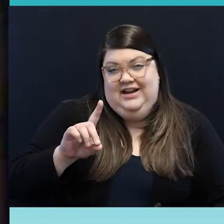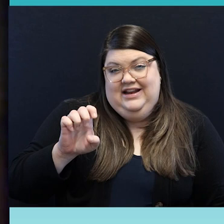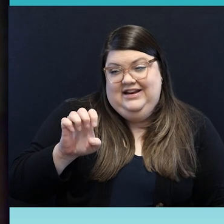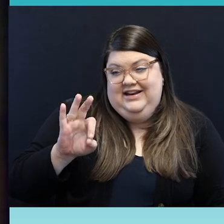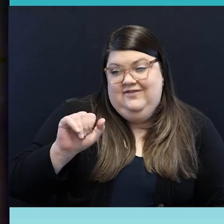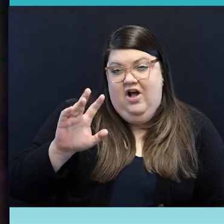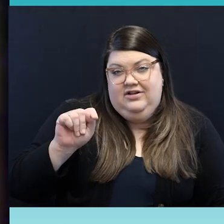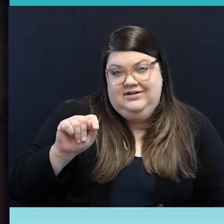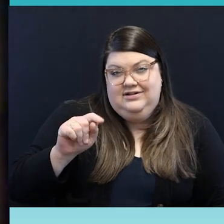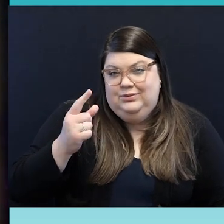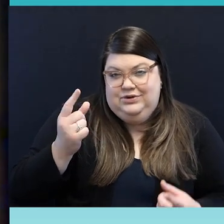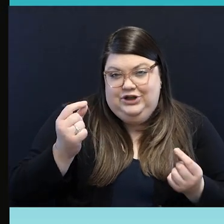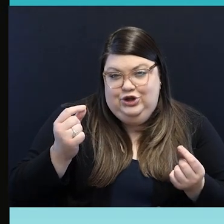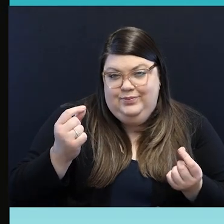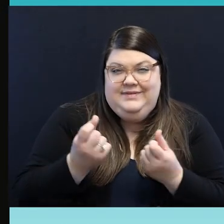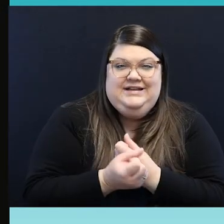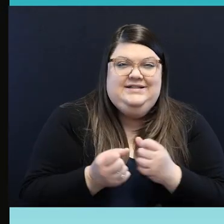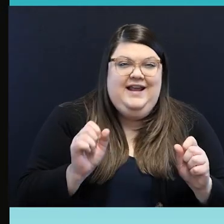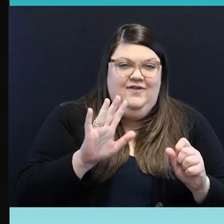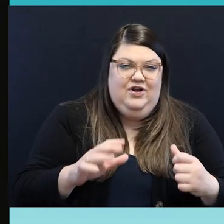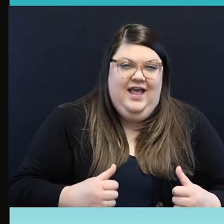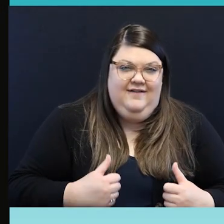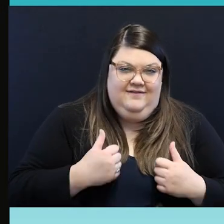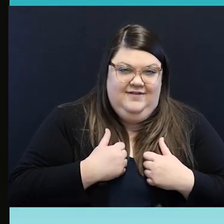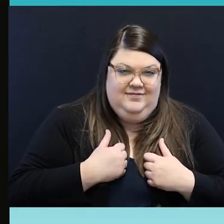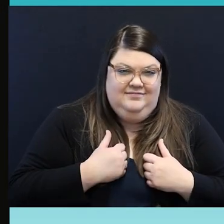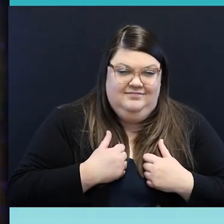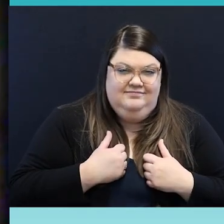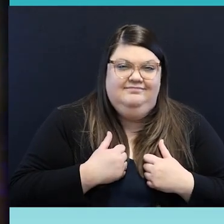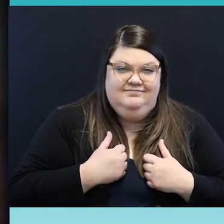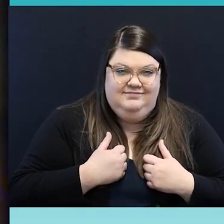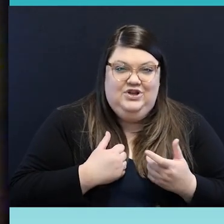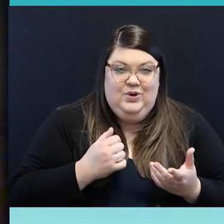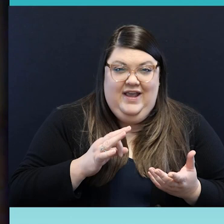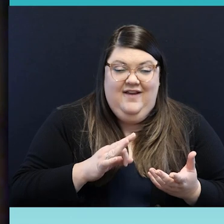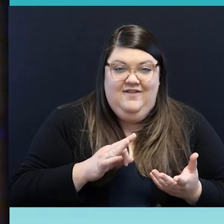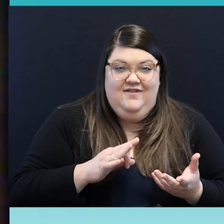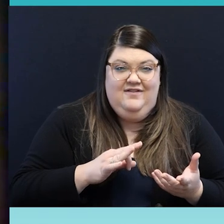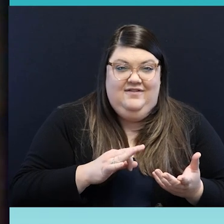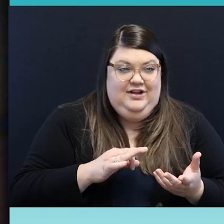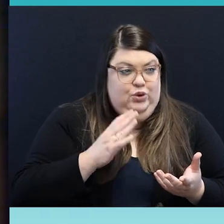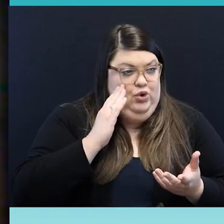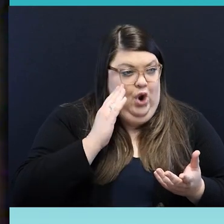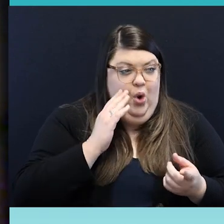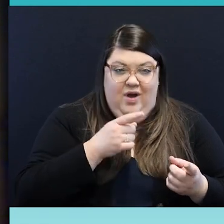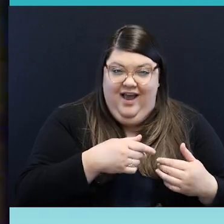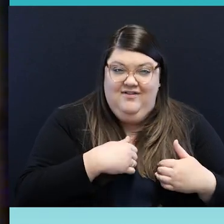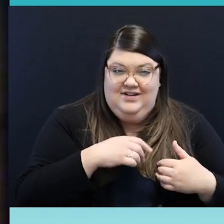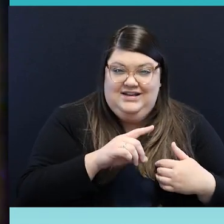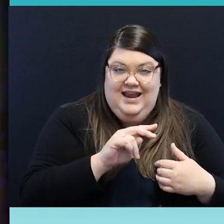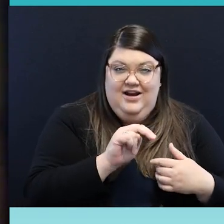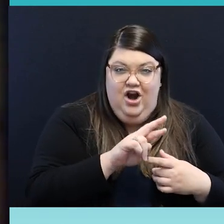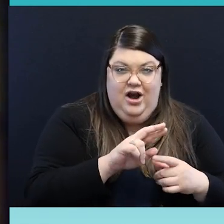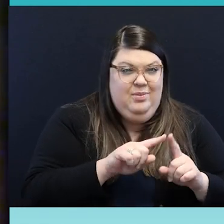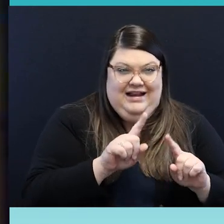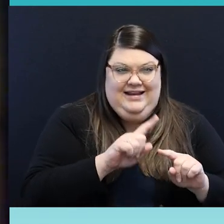your life. So that's the default. And if that document is not easily accessible quickly